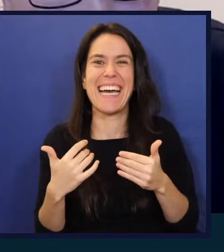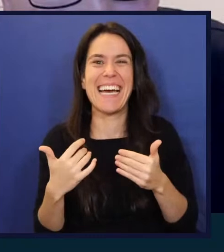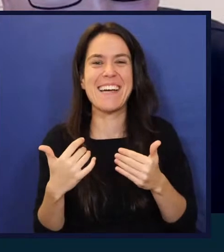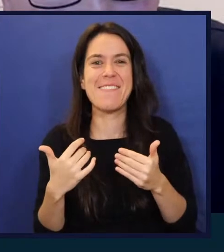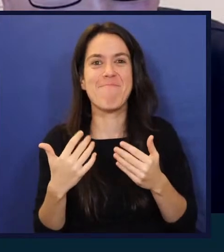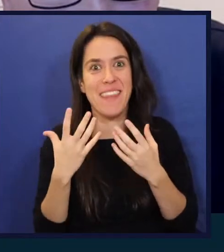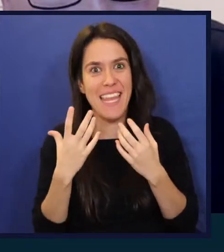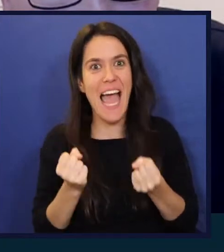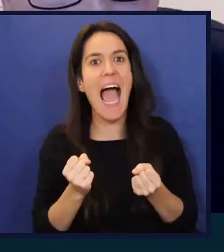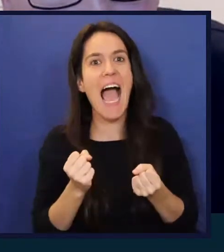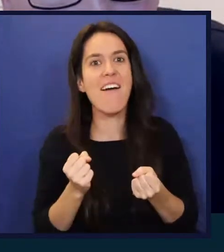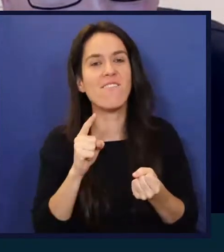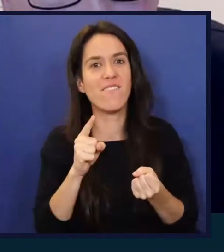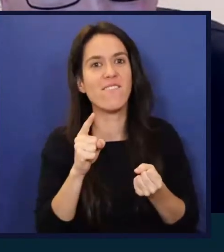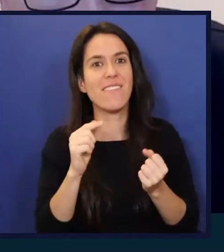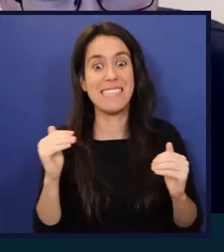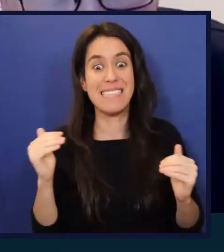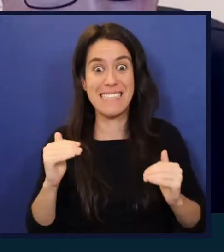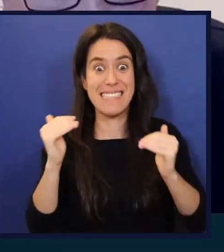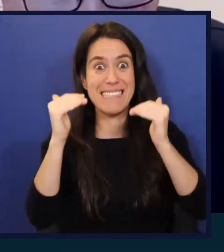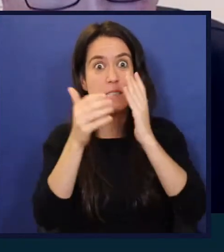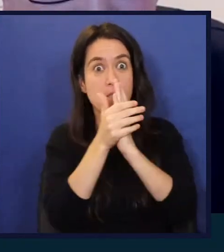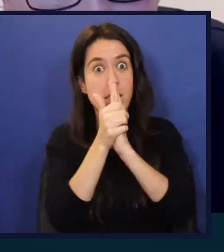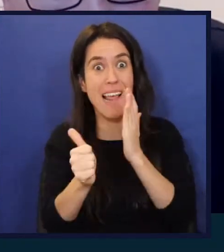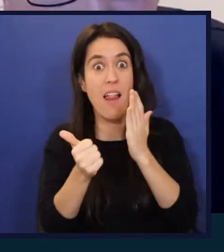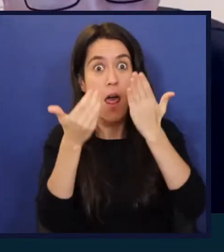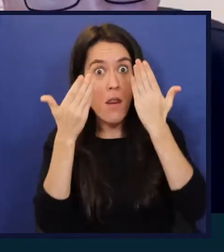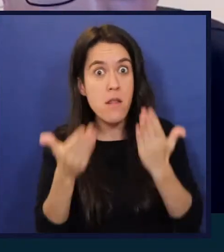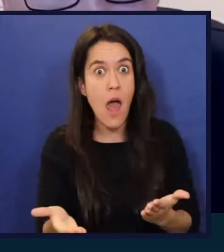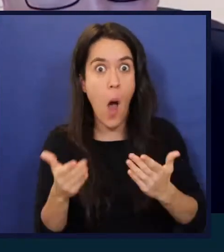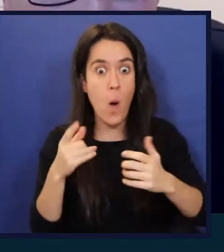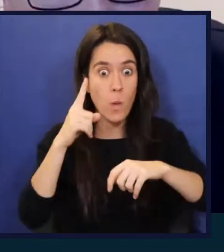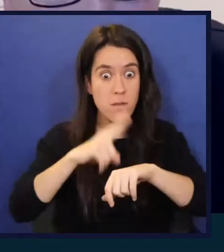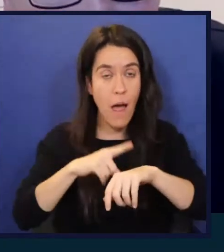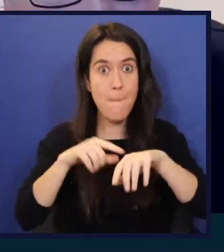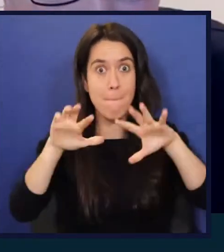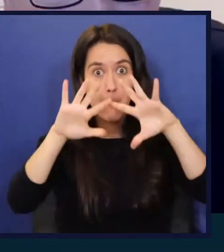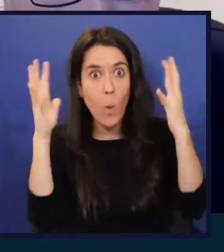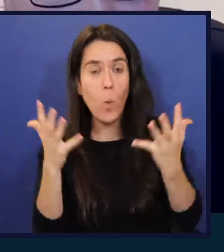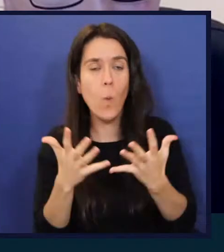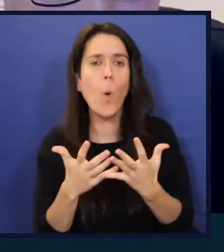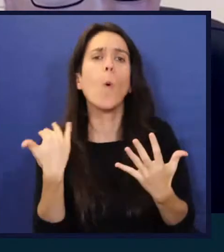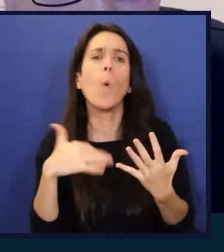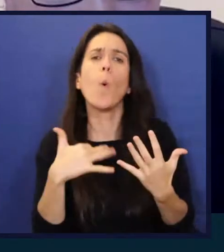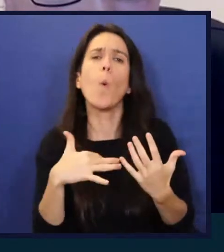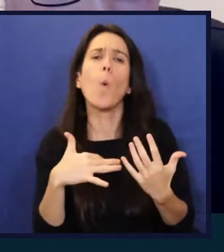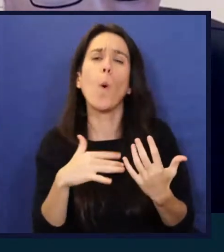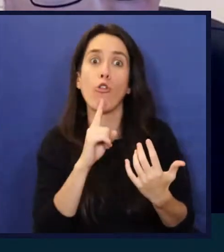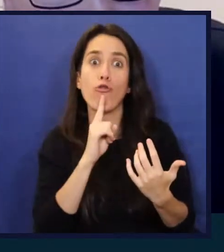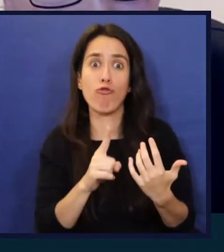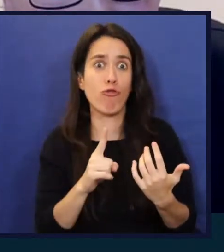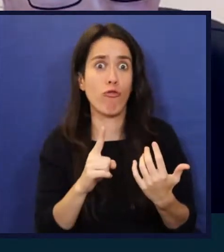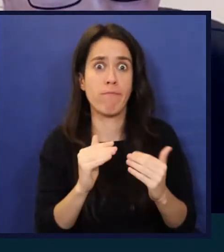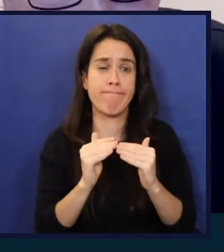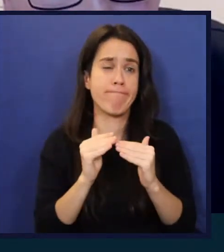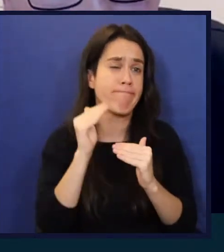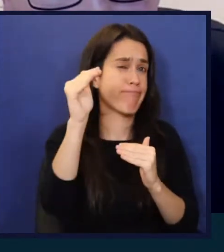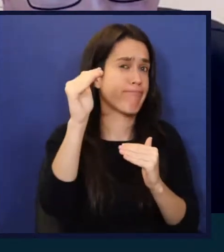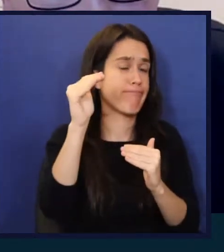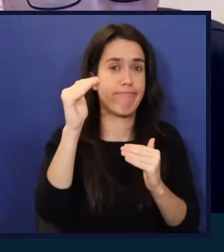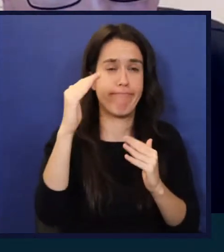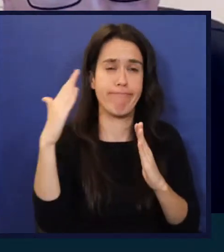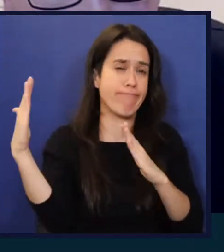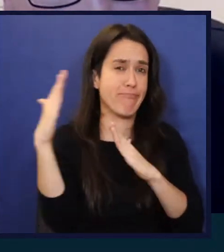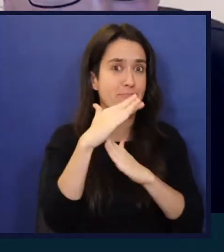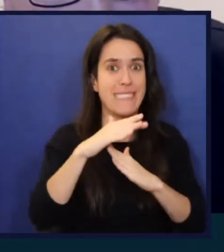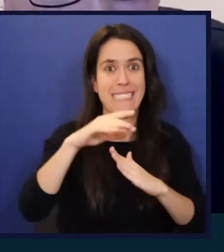having those skills at this point in time in the world, because it is going to be super relevant in every vertical